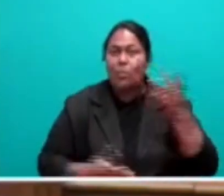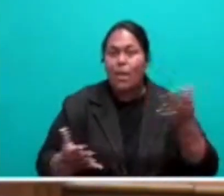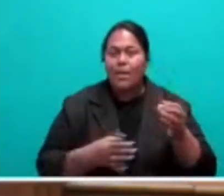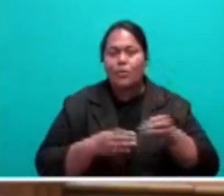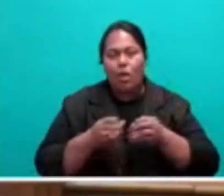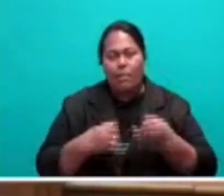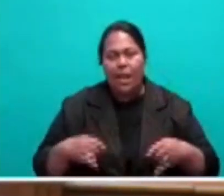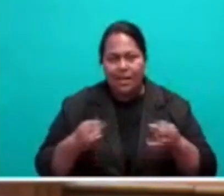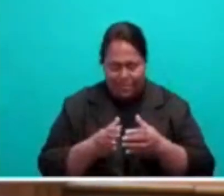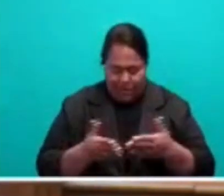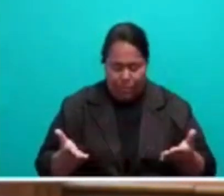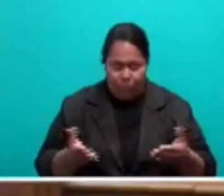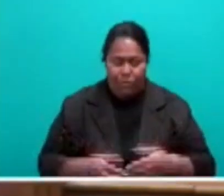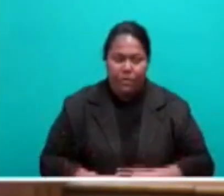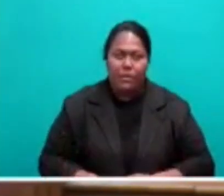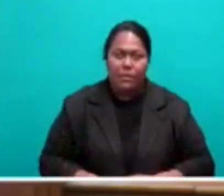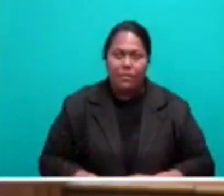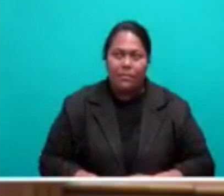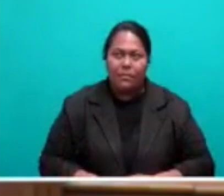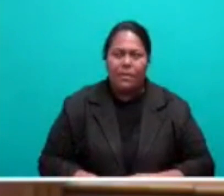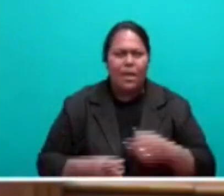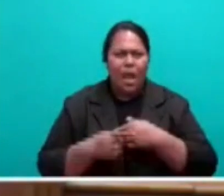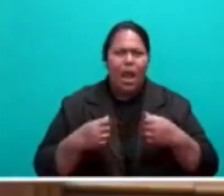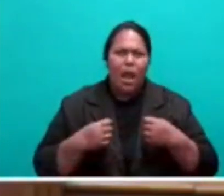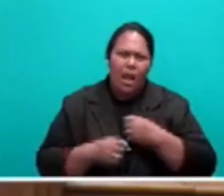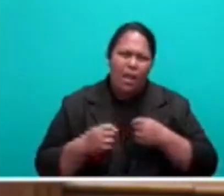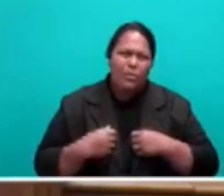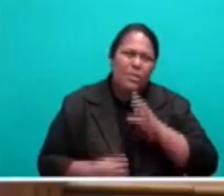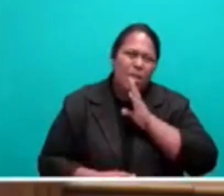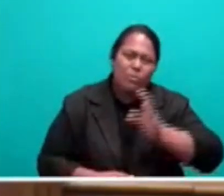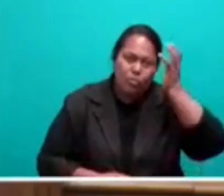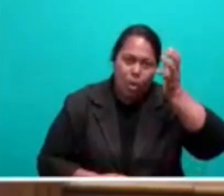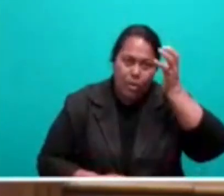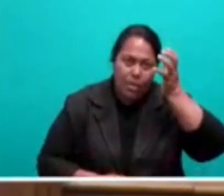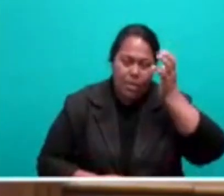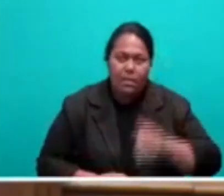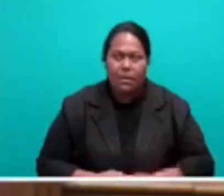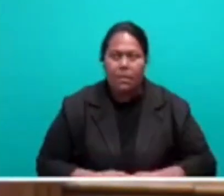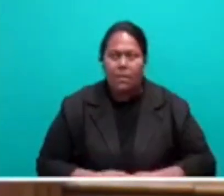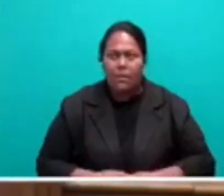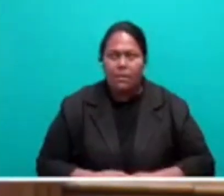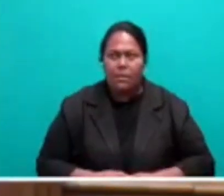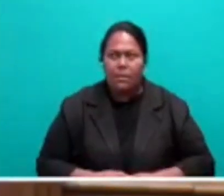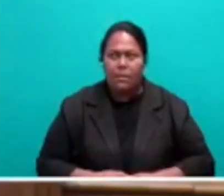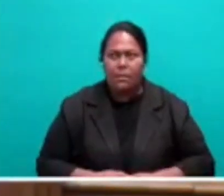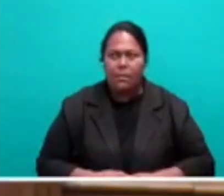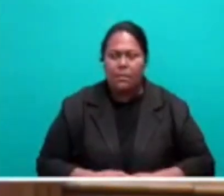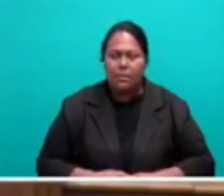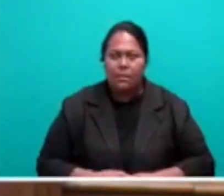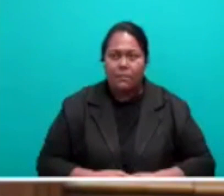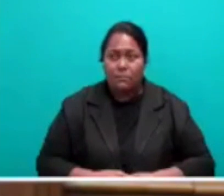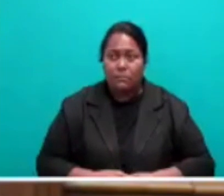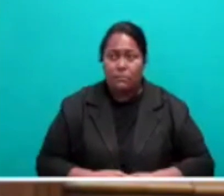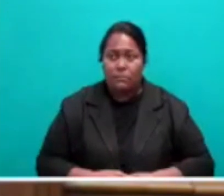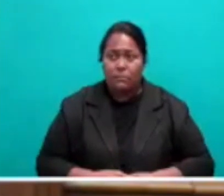this time, and also our words of condolences to those that had represented Fiji, particularly the